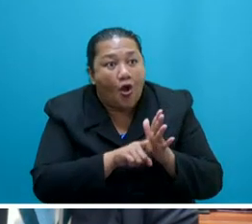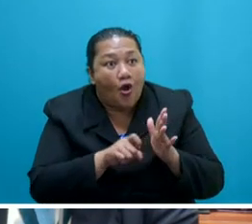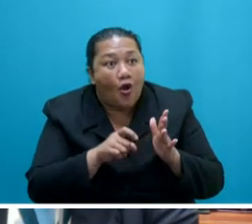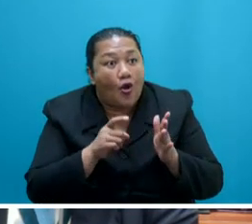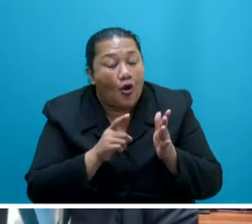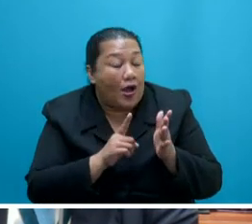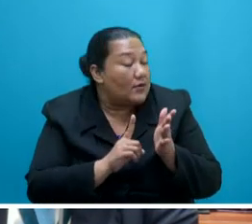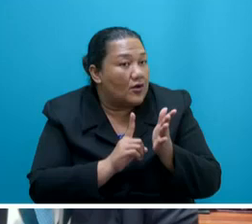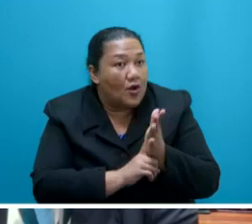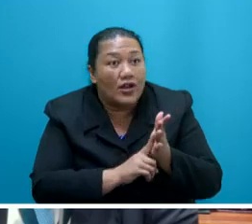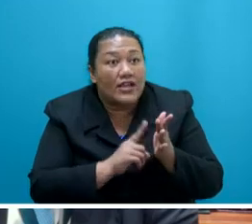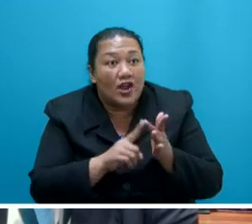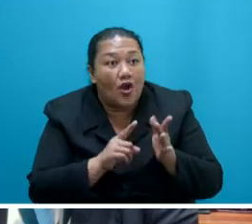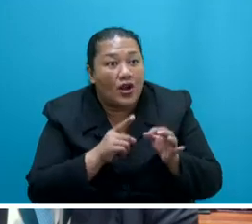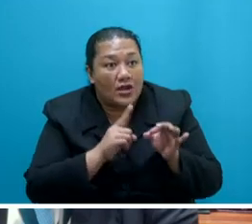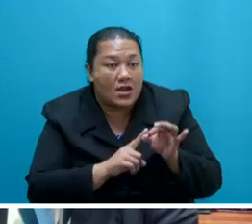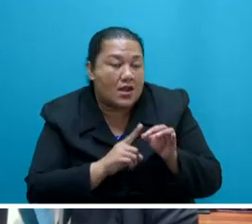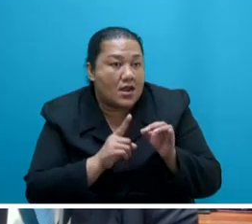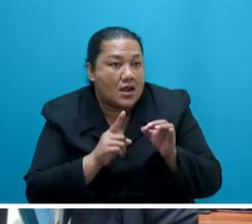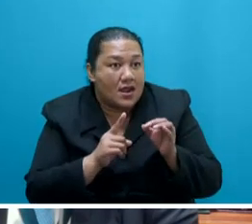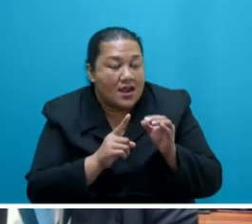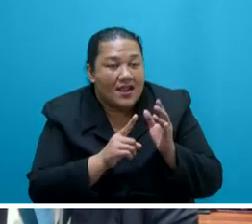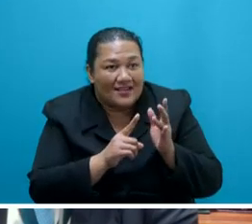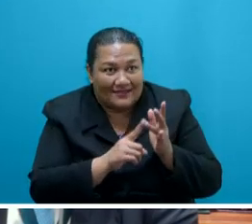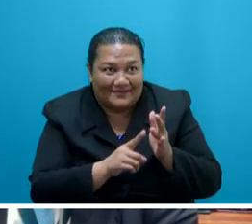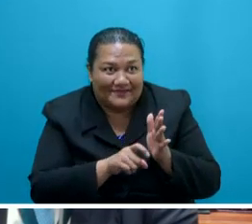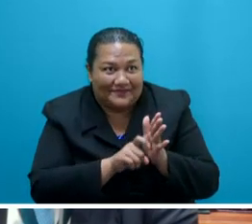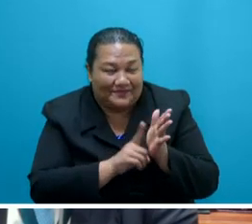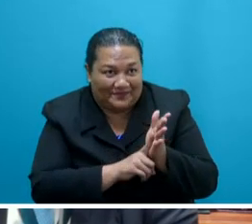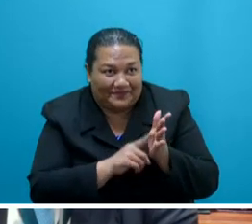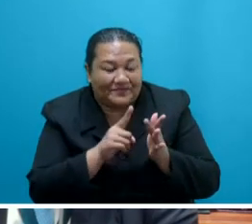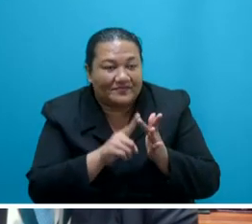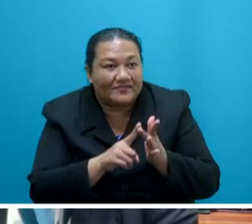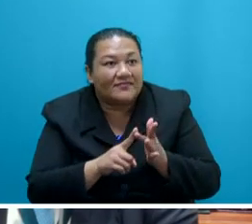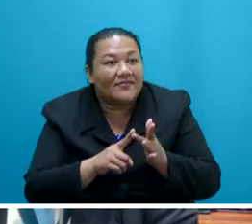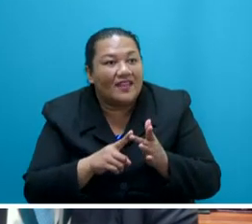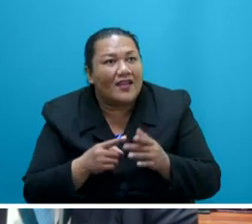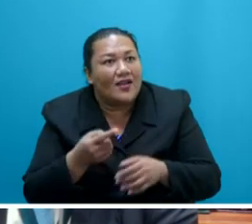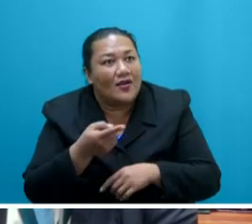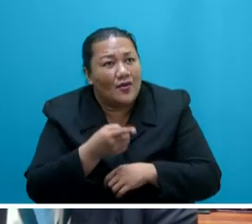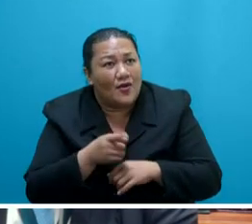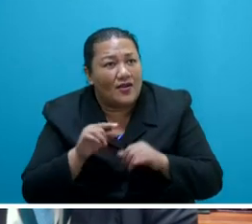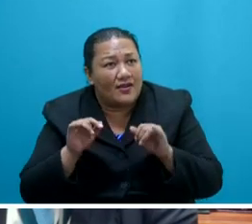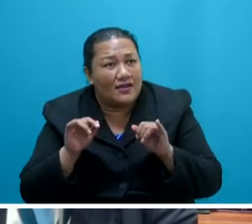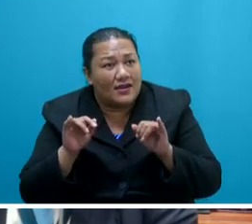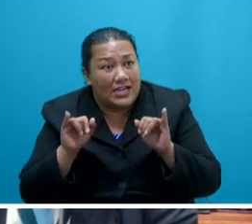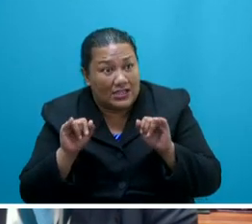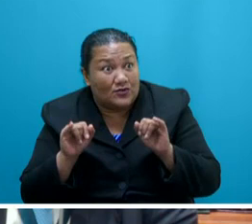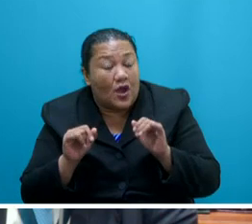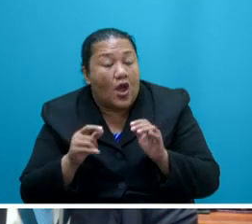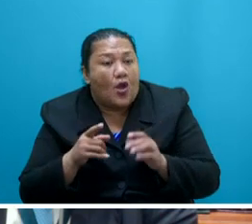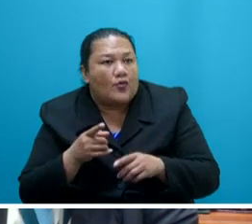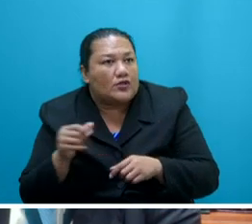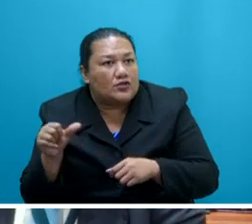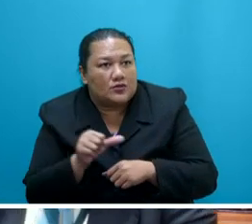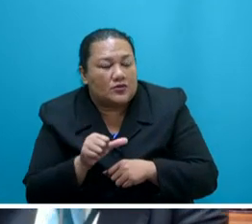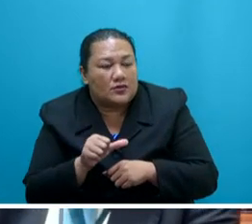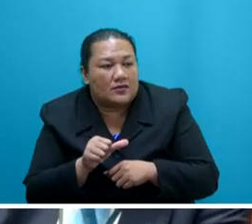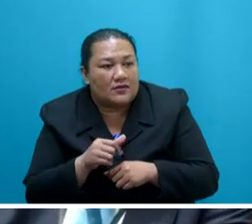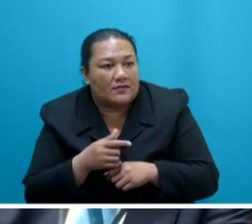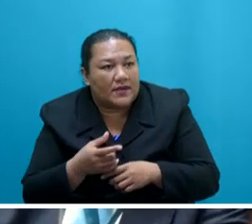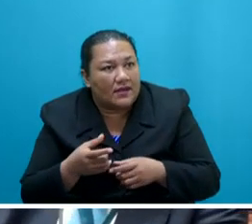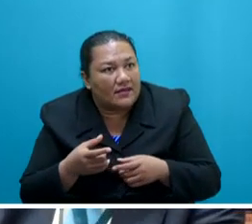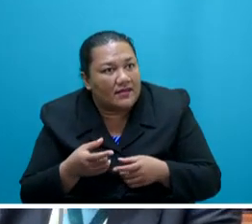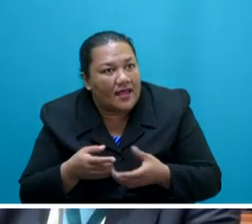entrenched legislation on the previous constitution. The tragic prospect of environmental exploitation